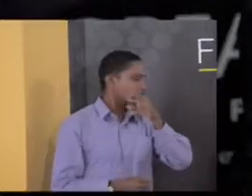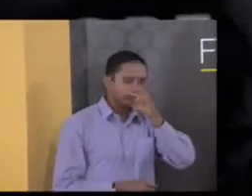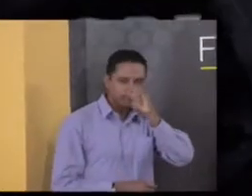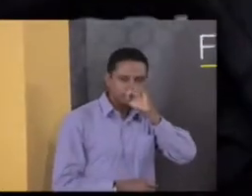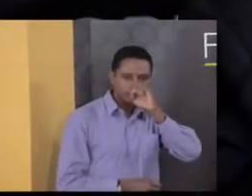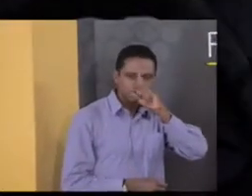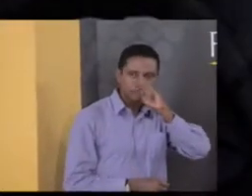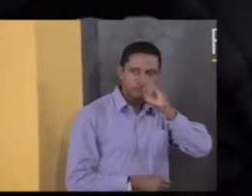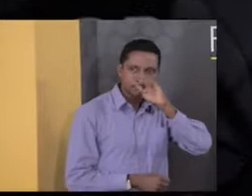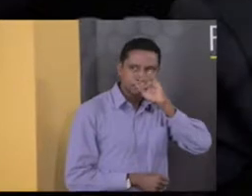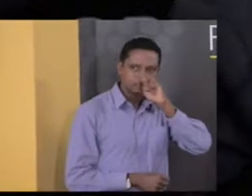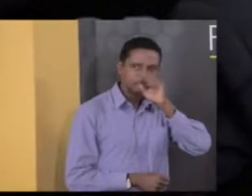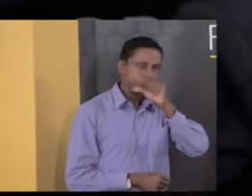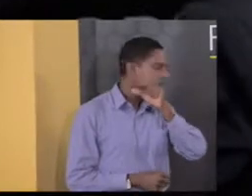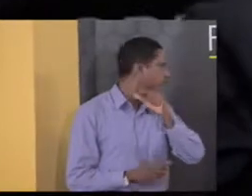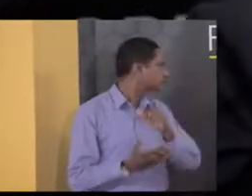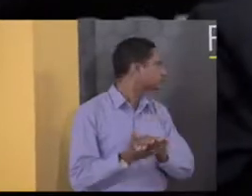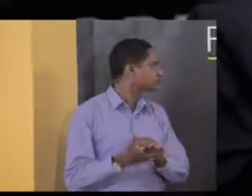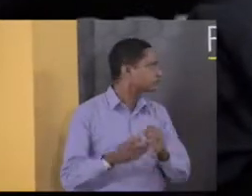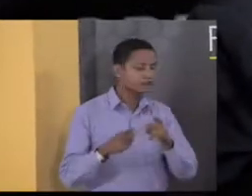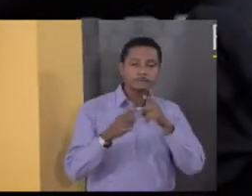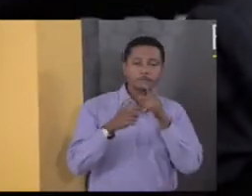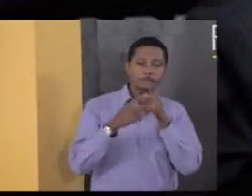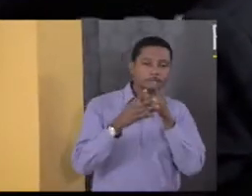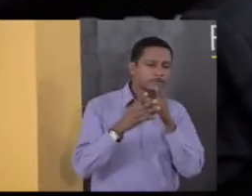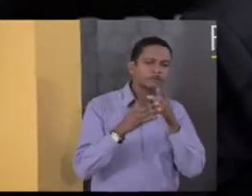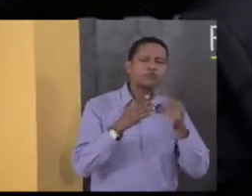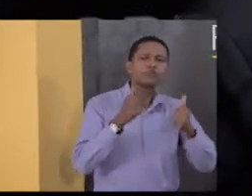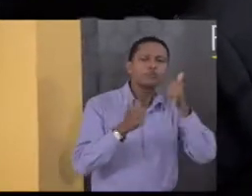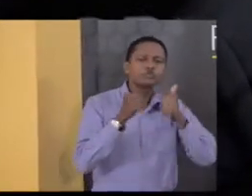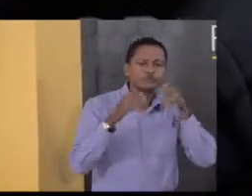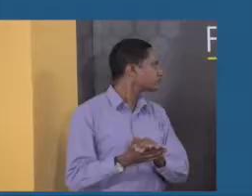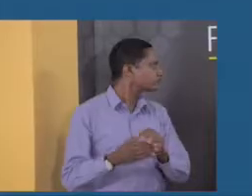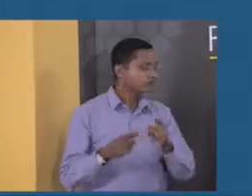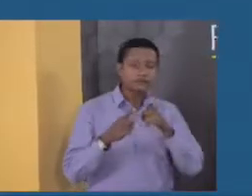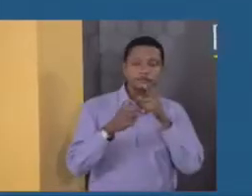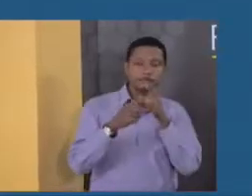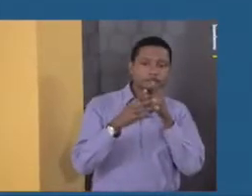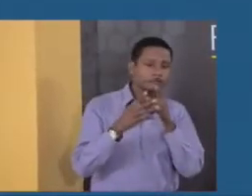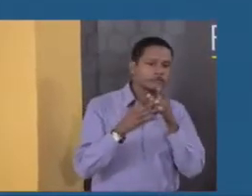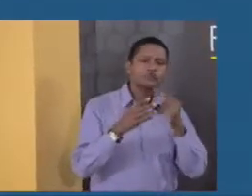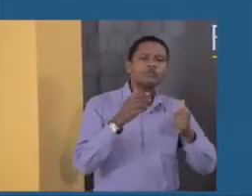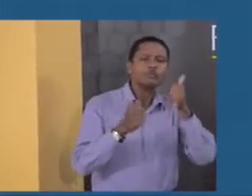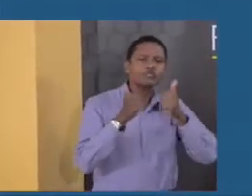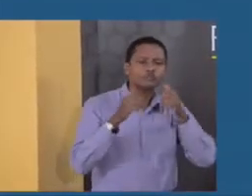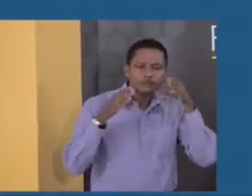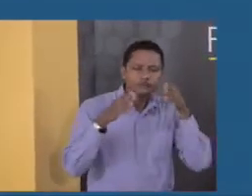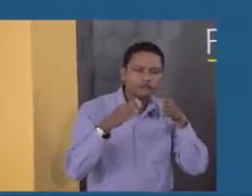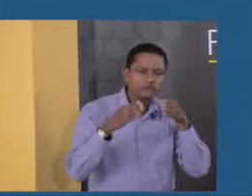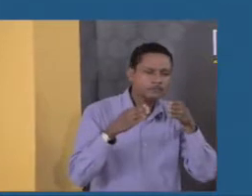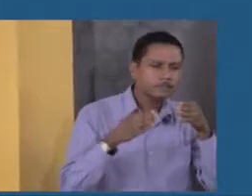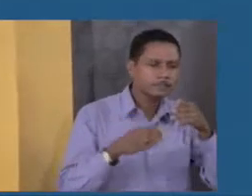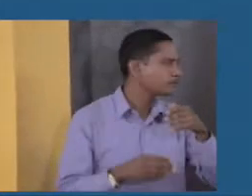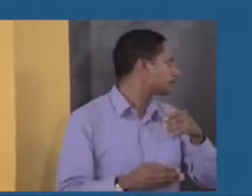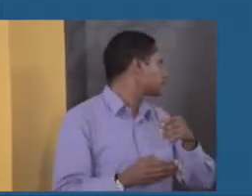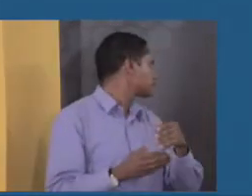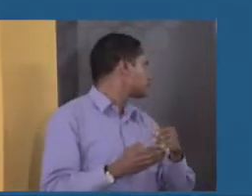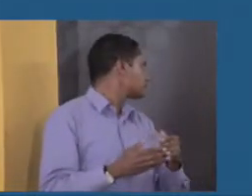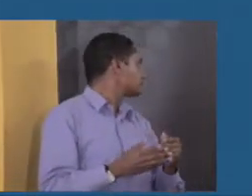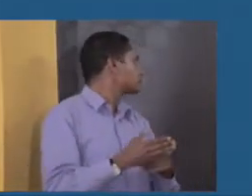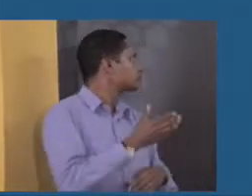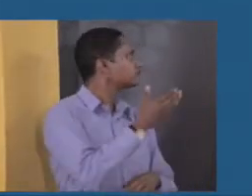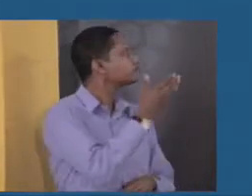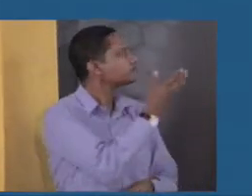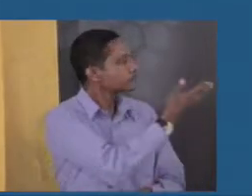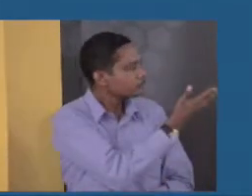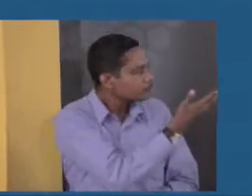Those are just four basic parts. The only one that we are concentrated on is the piecework, which I think a lot of people would